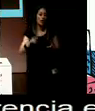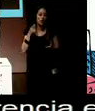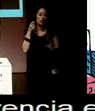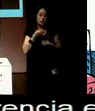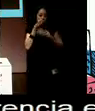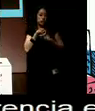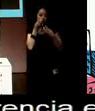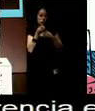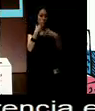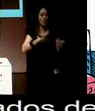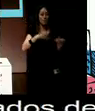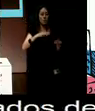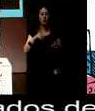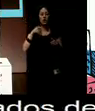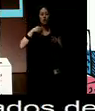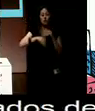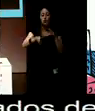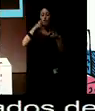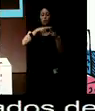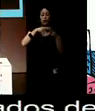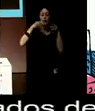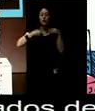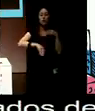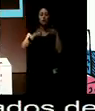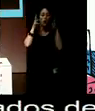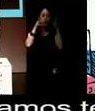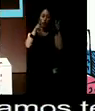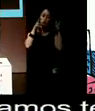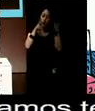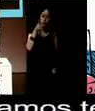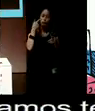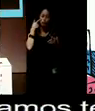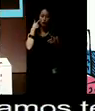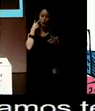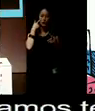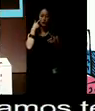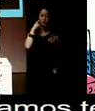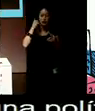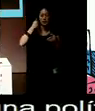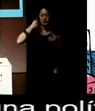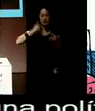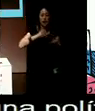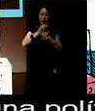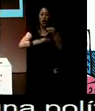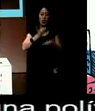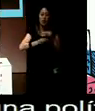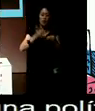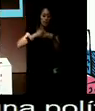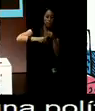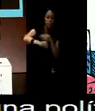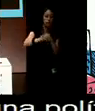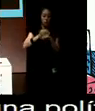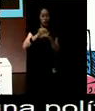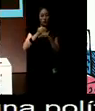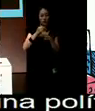to implement in the 3rd year of the preparatory action. This year, 2013, is the 2nd year,